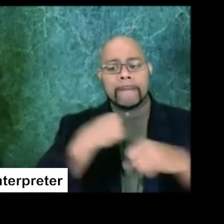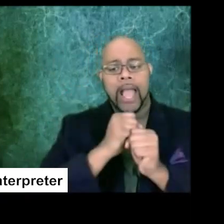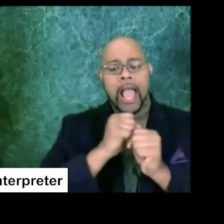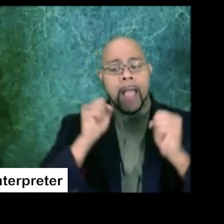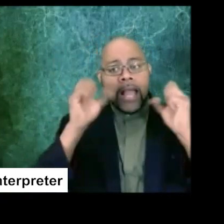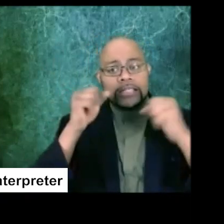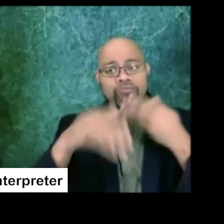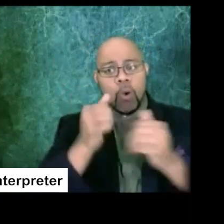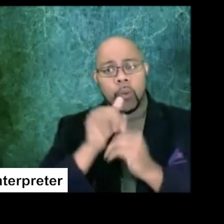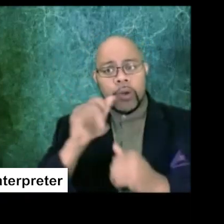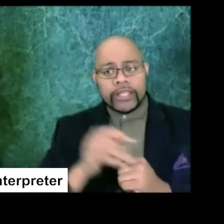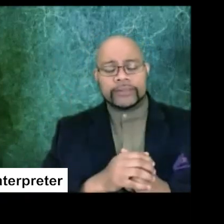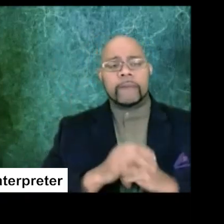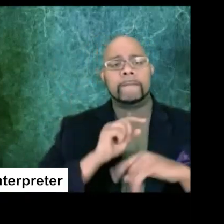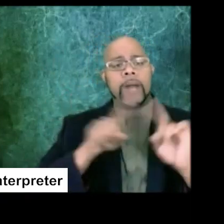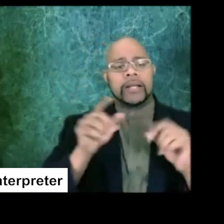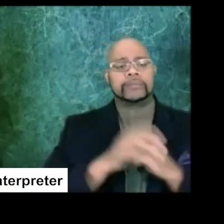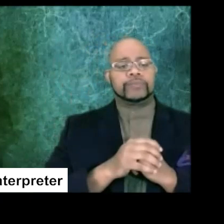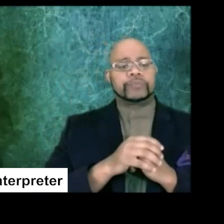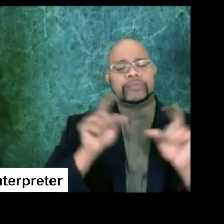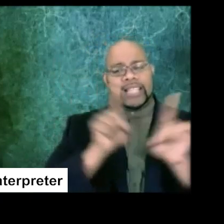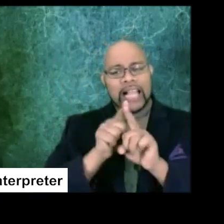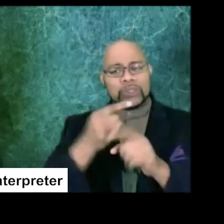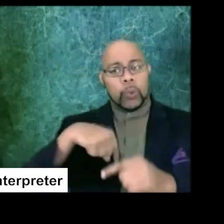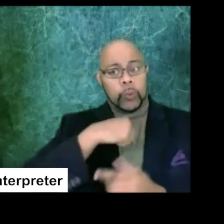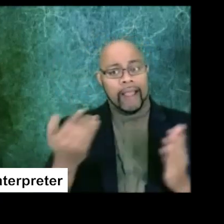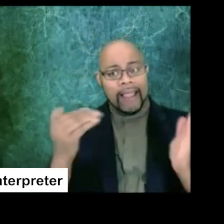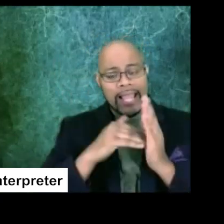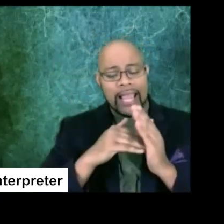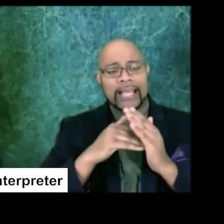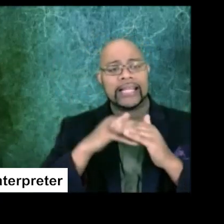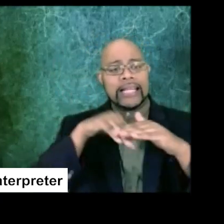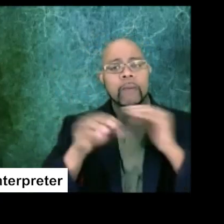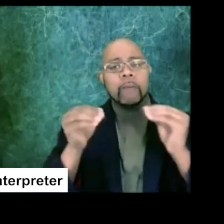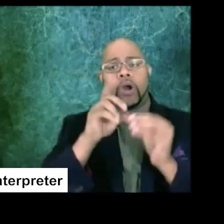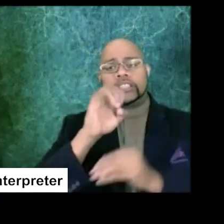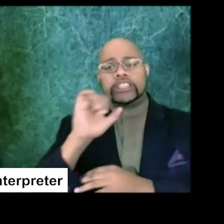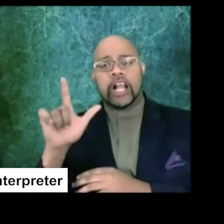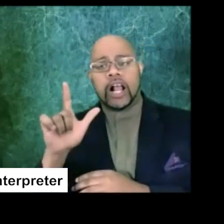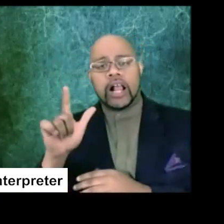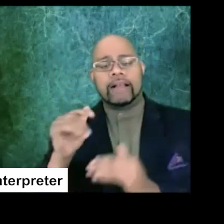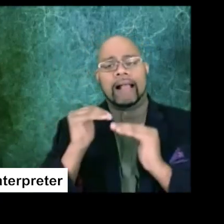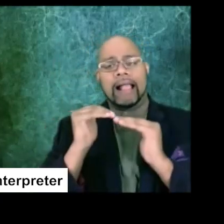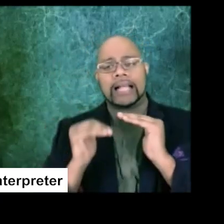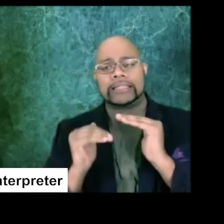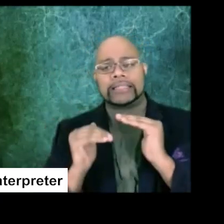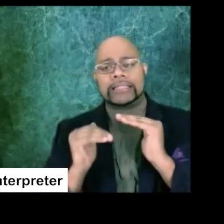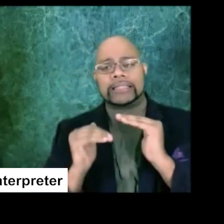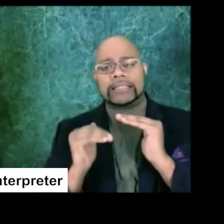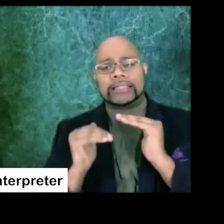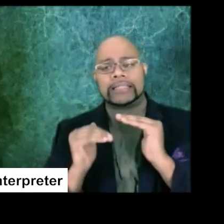amazing progress with it. But as we, again, move into a more digital and less